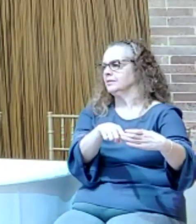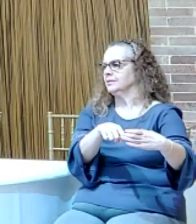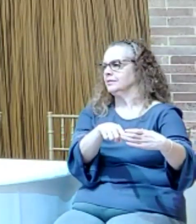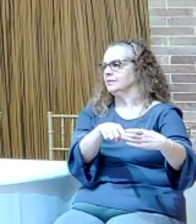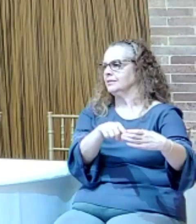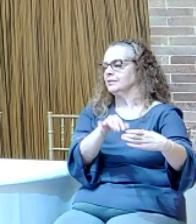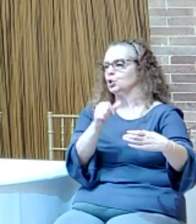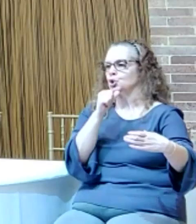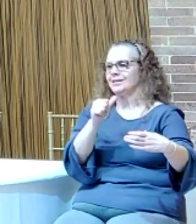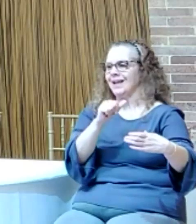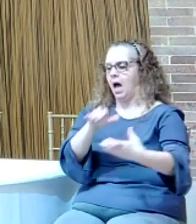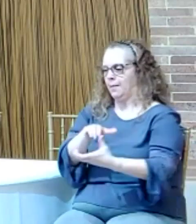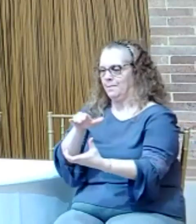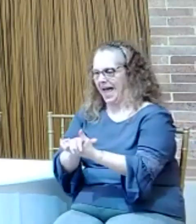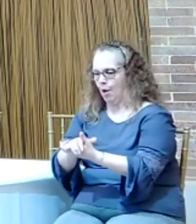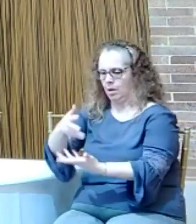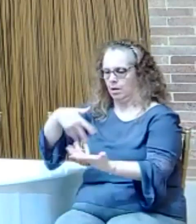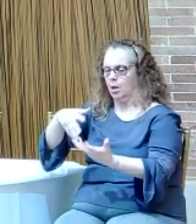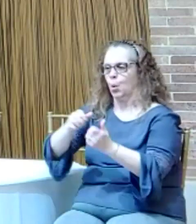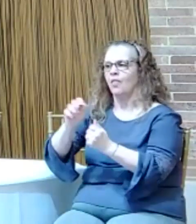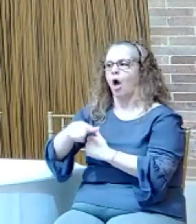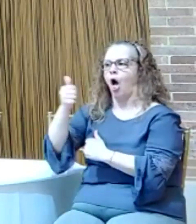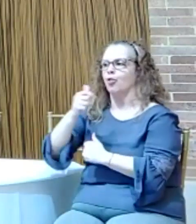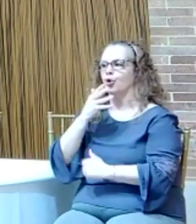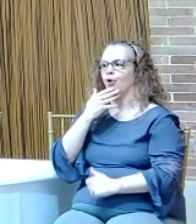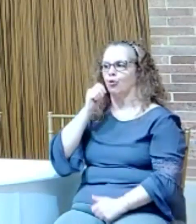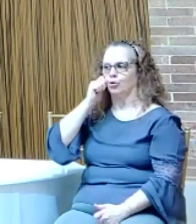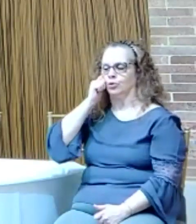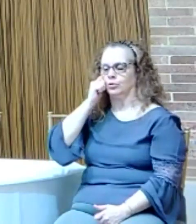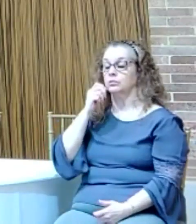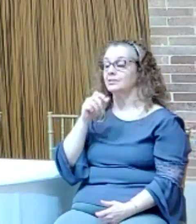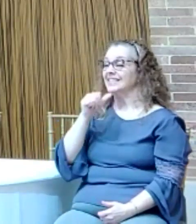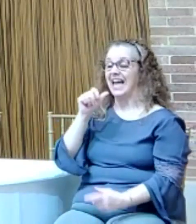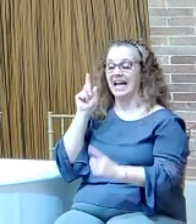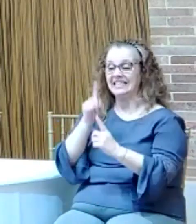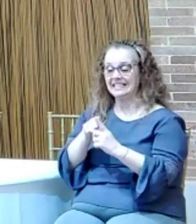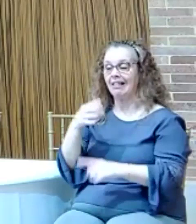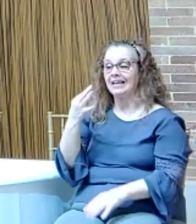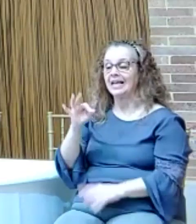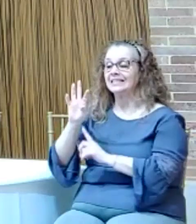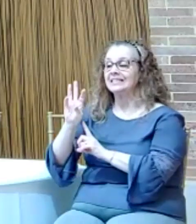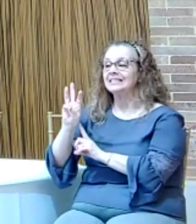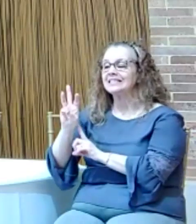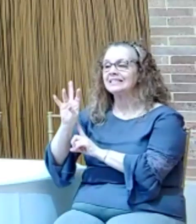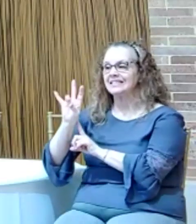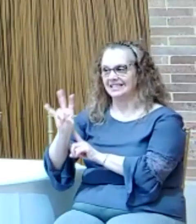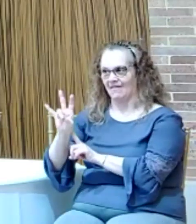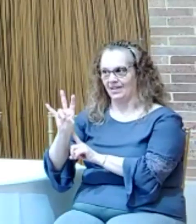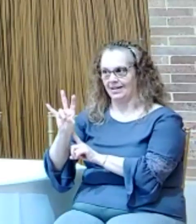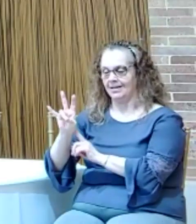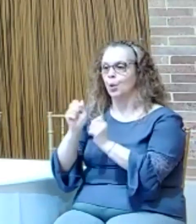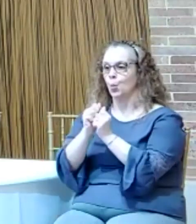intermarry or mix with others until 67 and loving versus